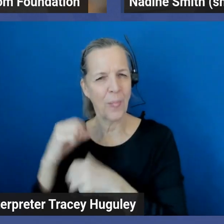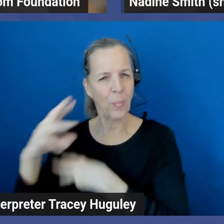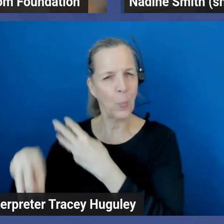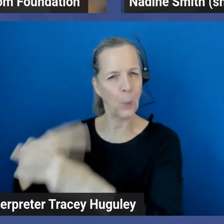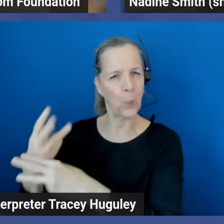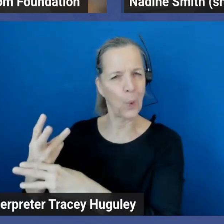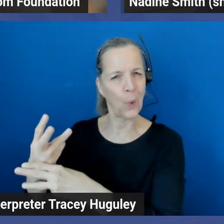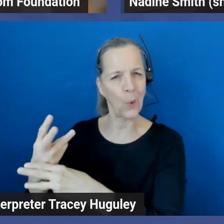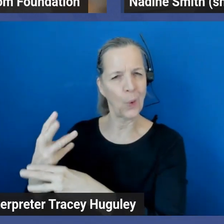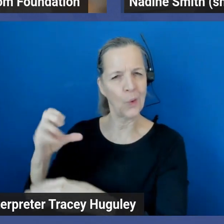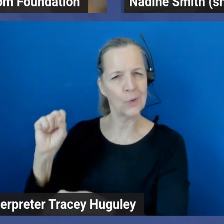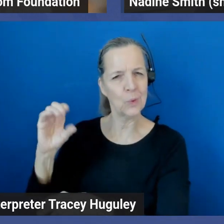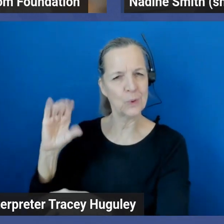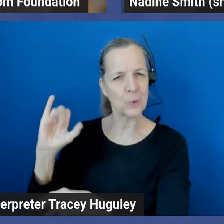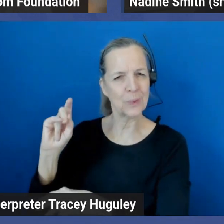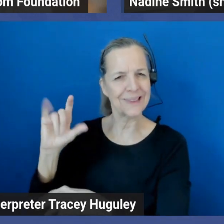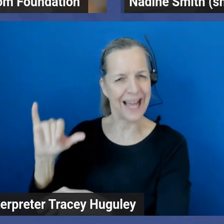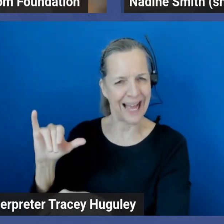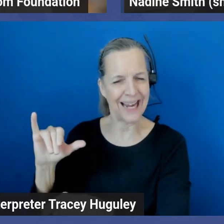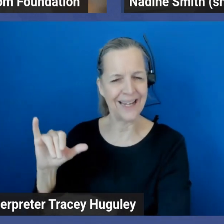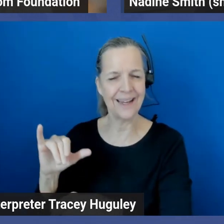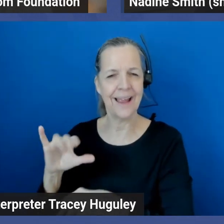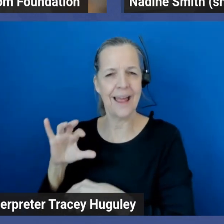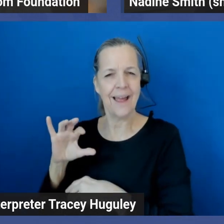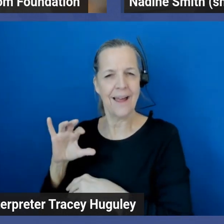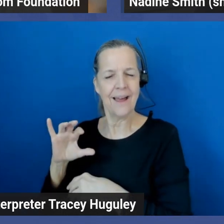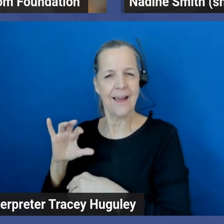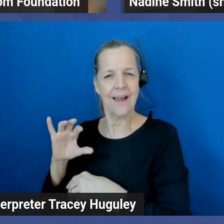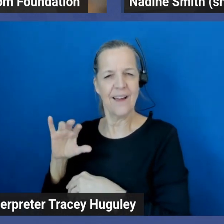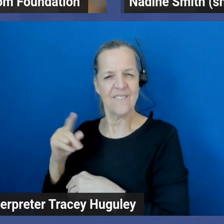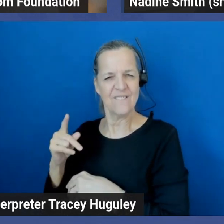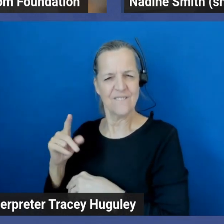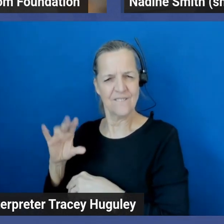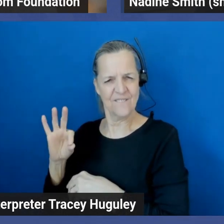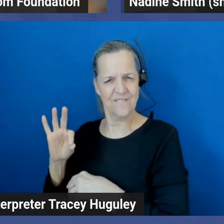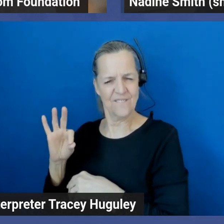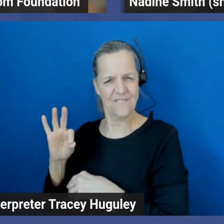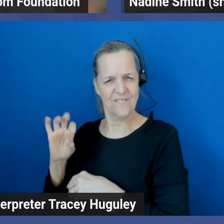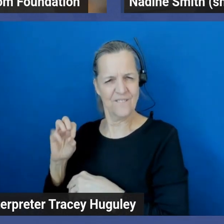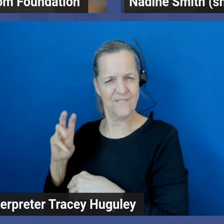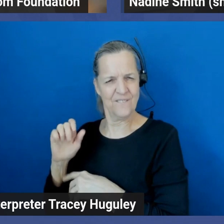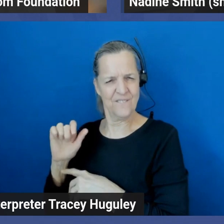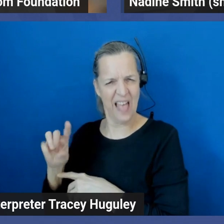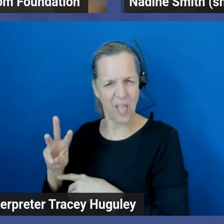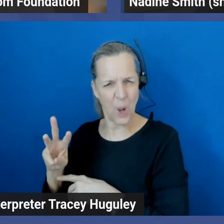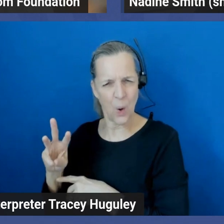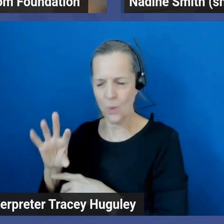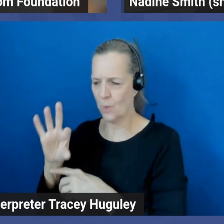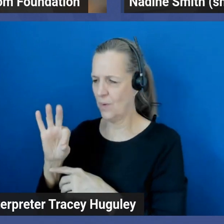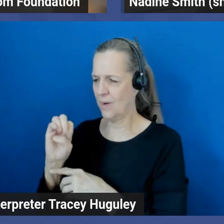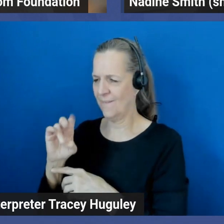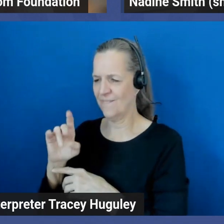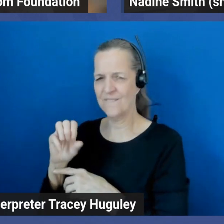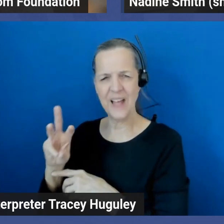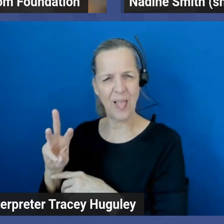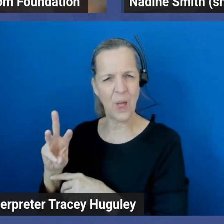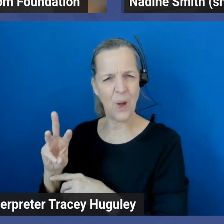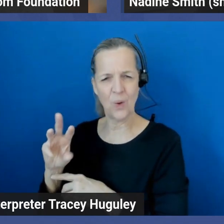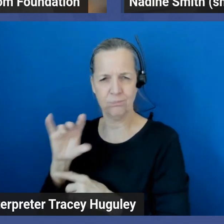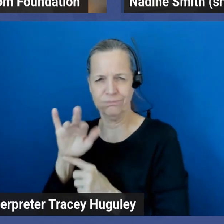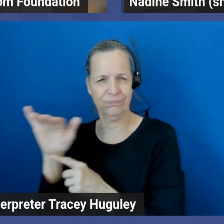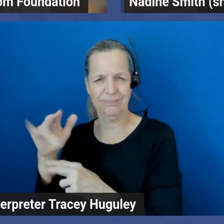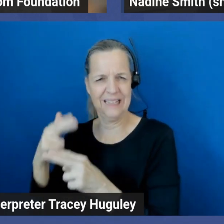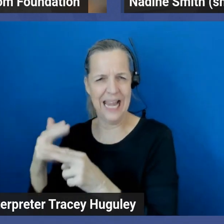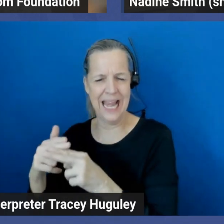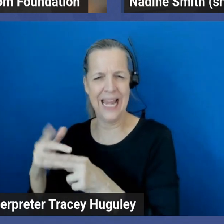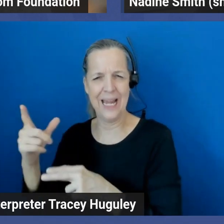written by Shalom Aleichem, and they were read in Hebrew.